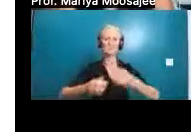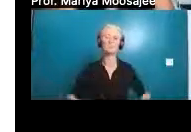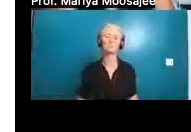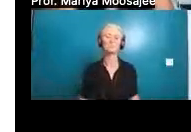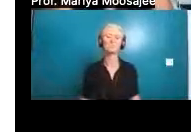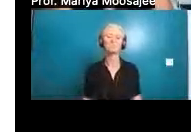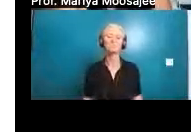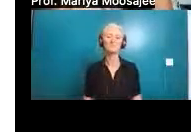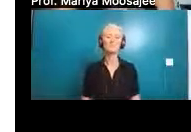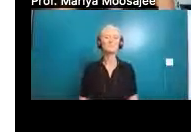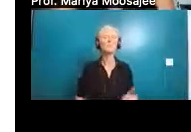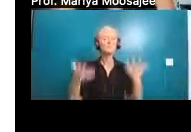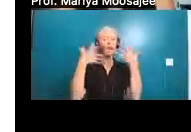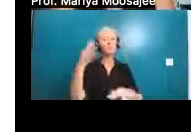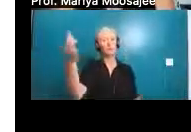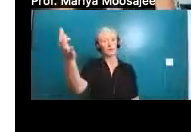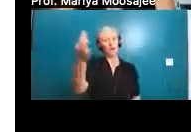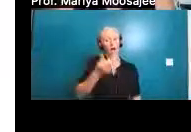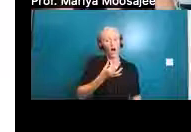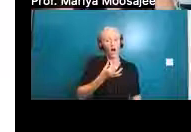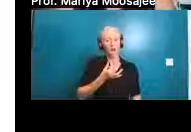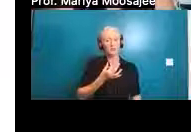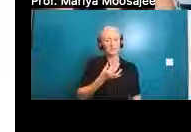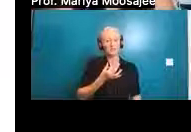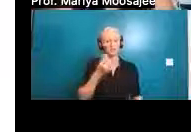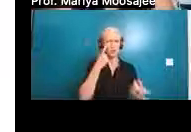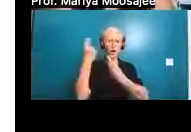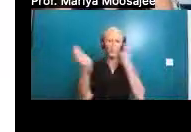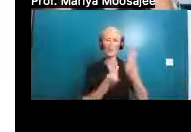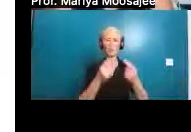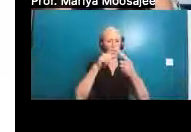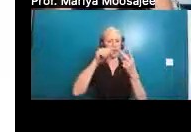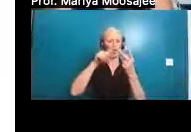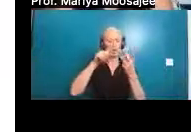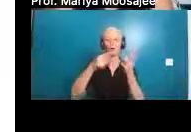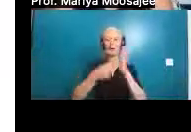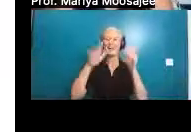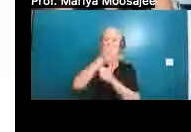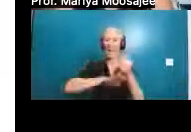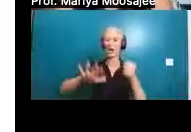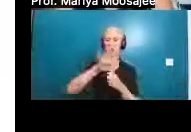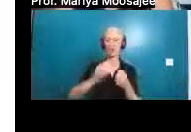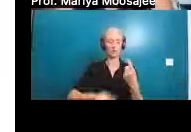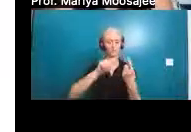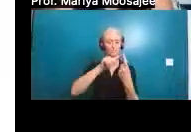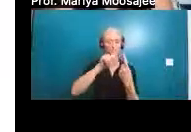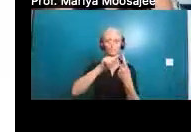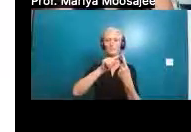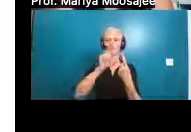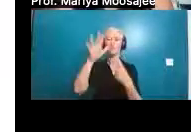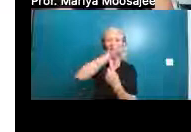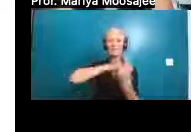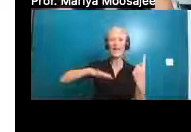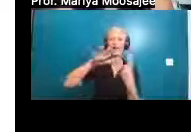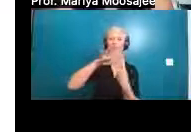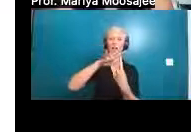So I was asked to split this talk into three main areas. So the first part that I'm going to be speaking to you about is the